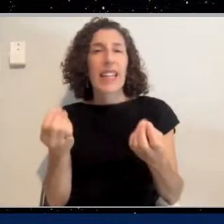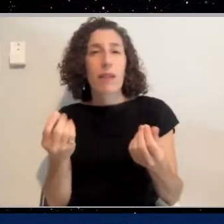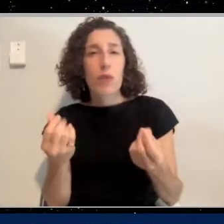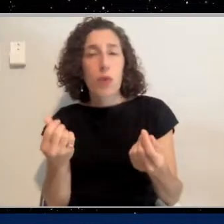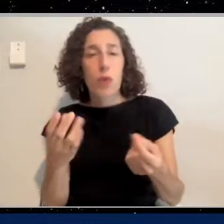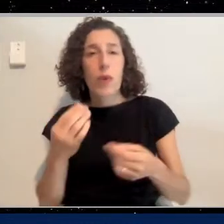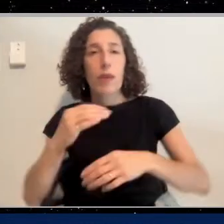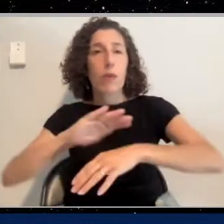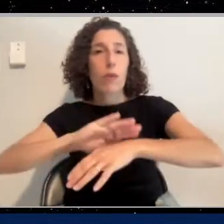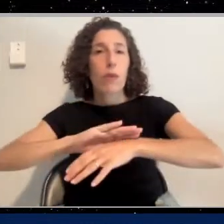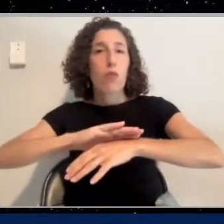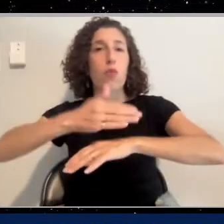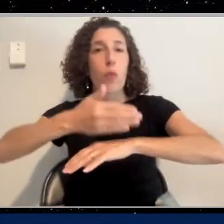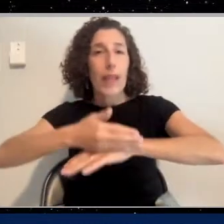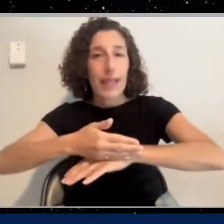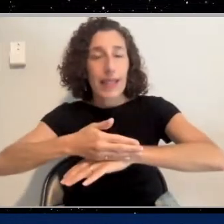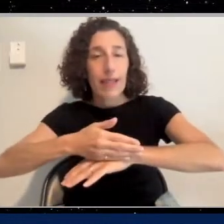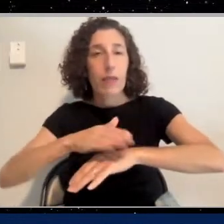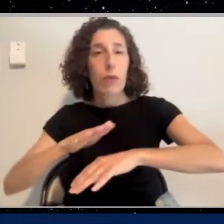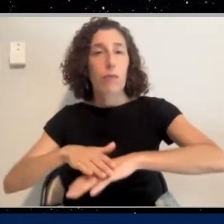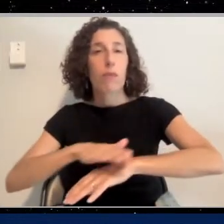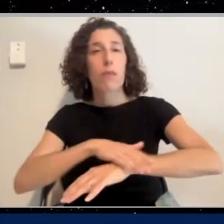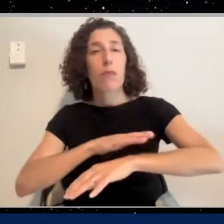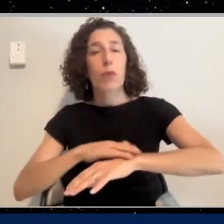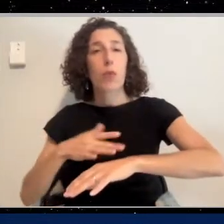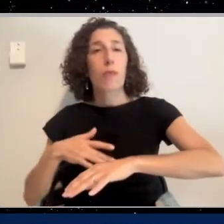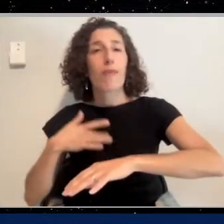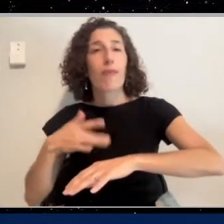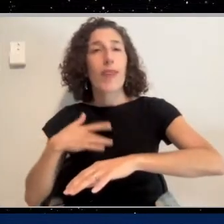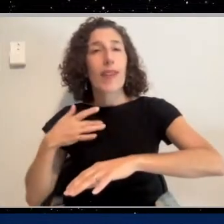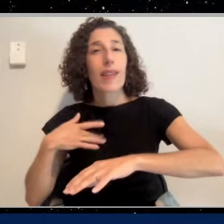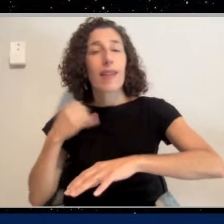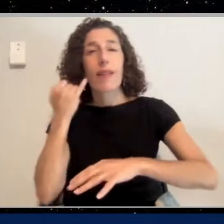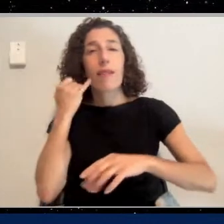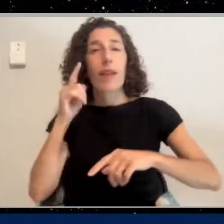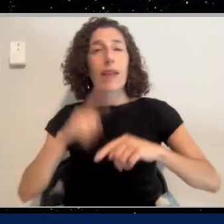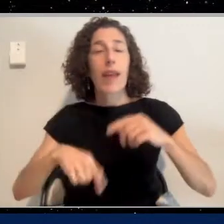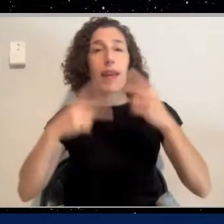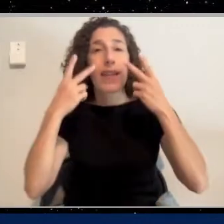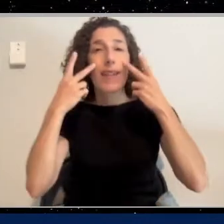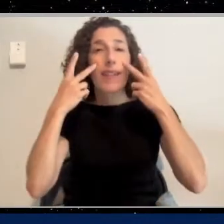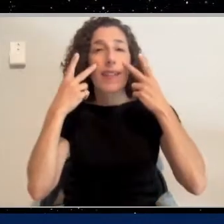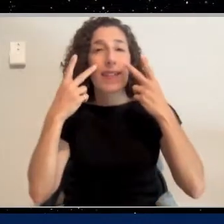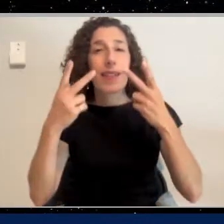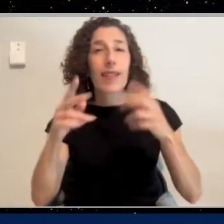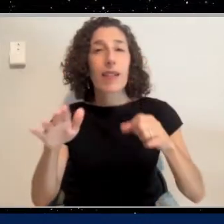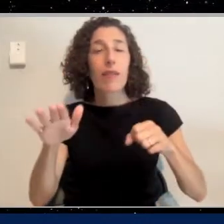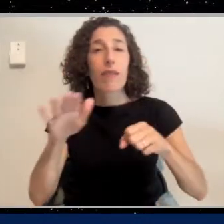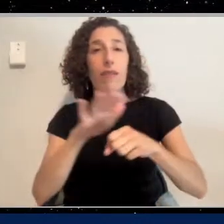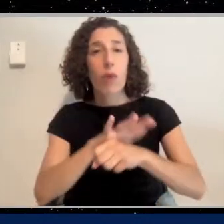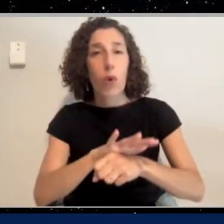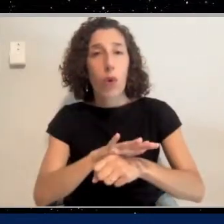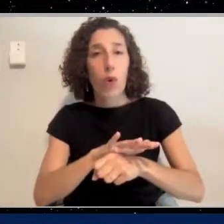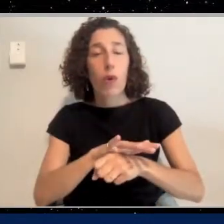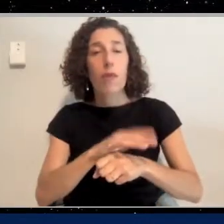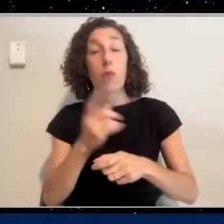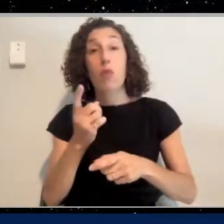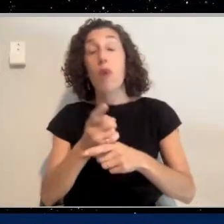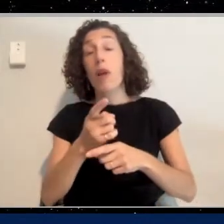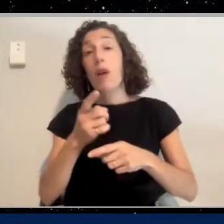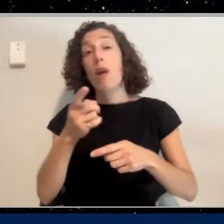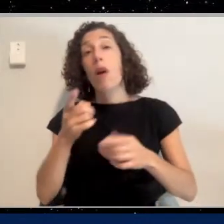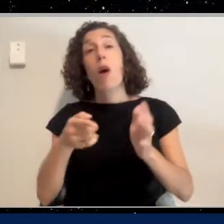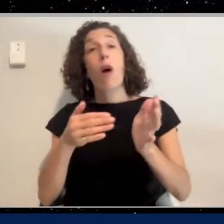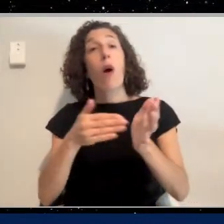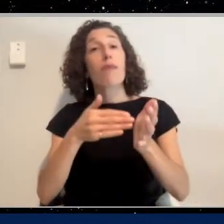say, what that machine tool behind the glass is like, with